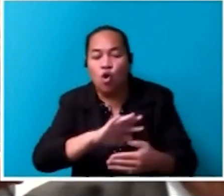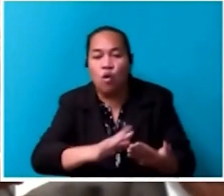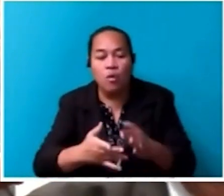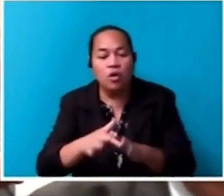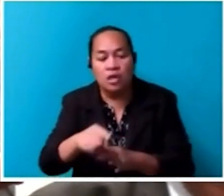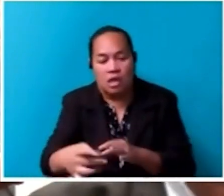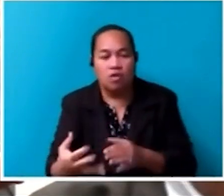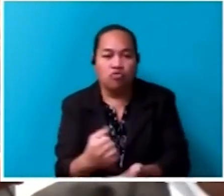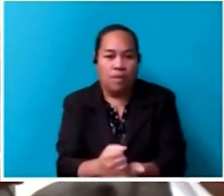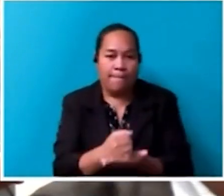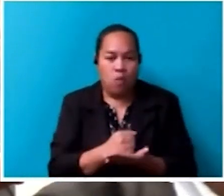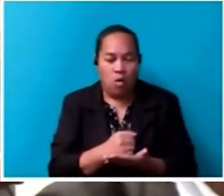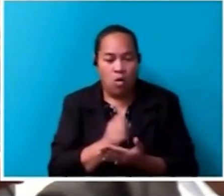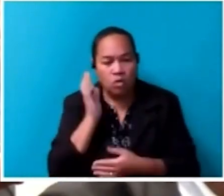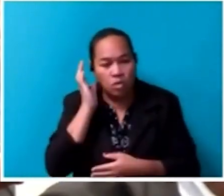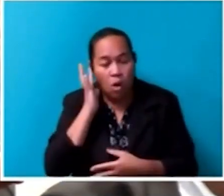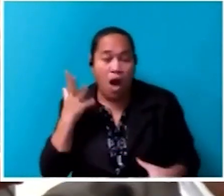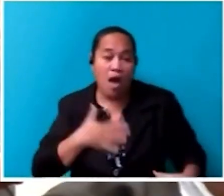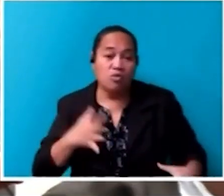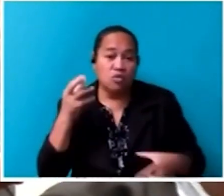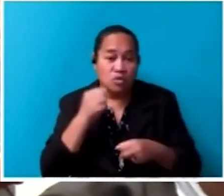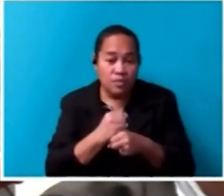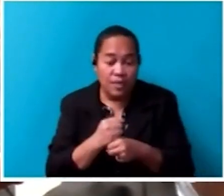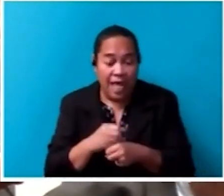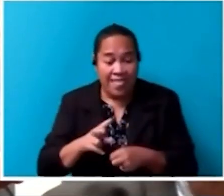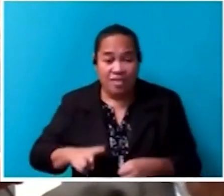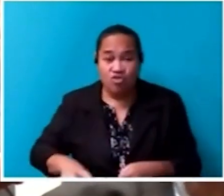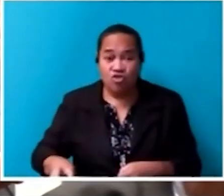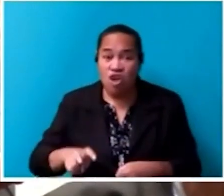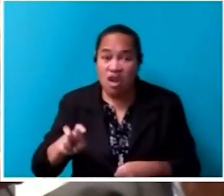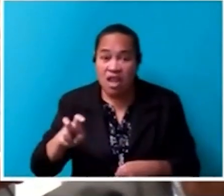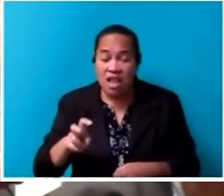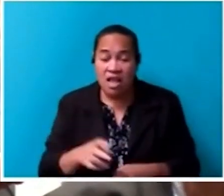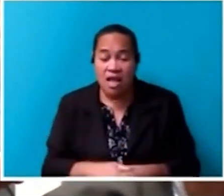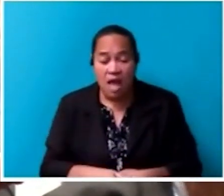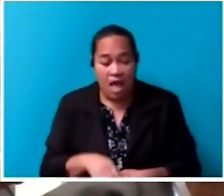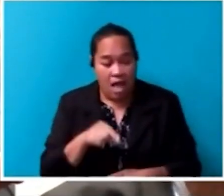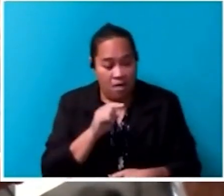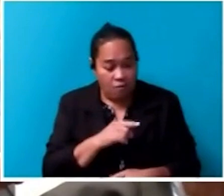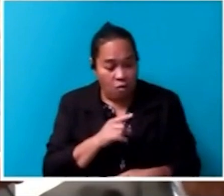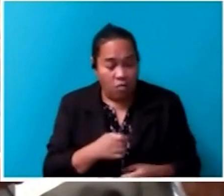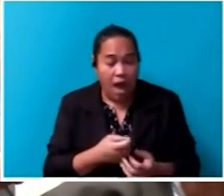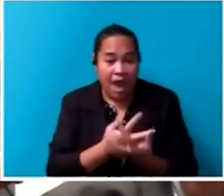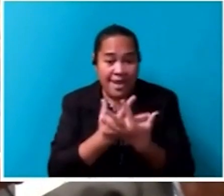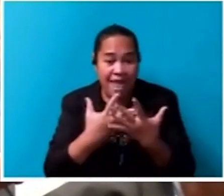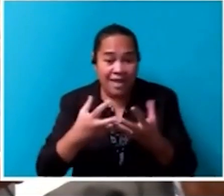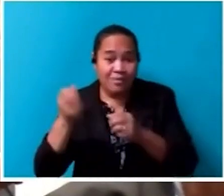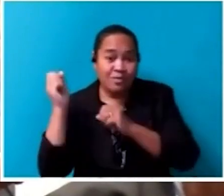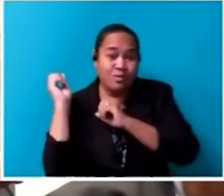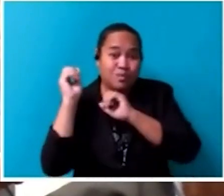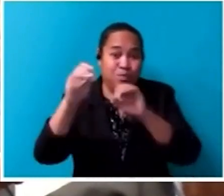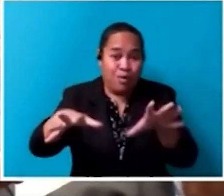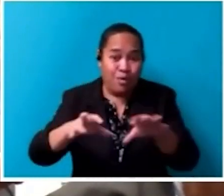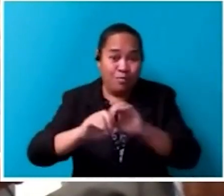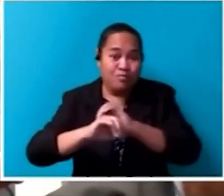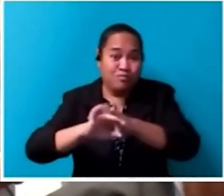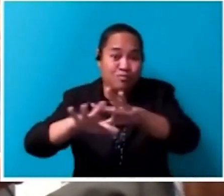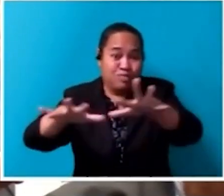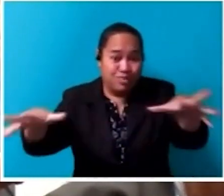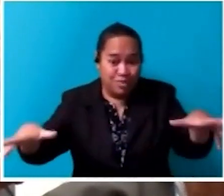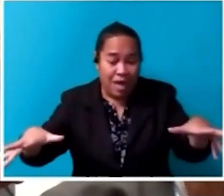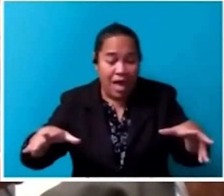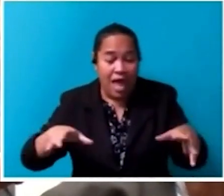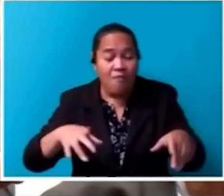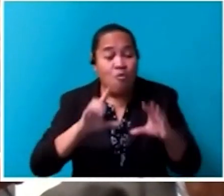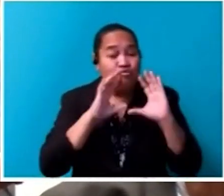conclusion, Honourable Speaker, the journey from casting the net anew to Christmas on the Park and